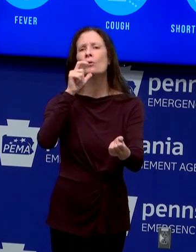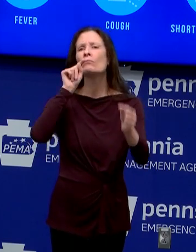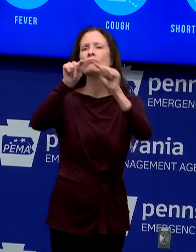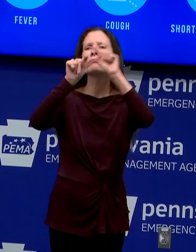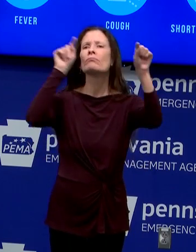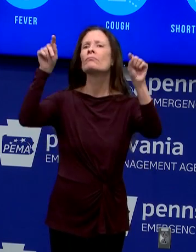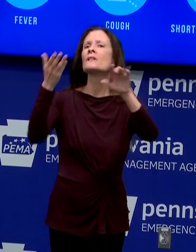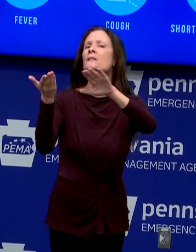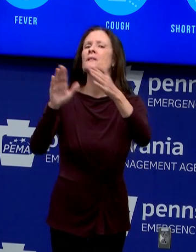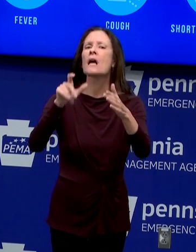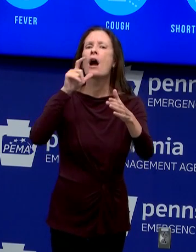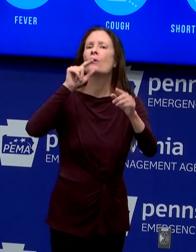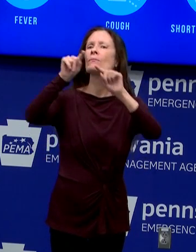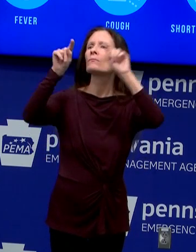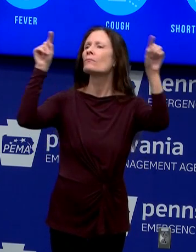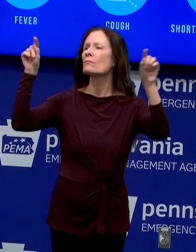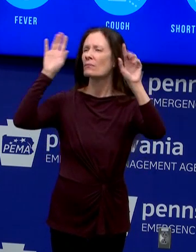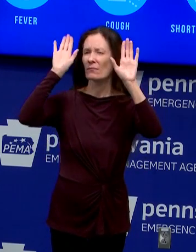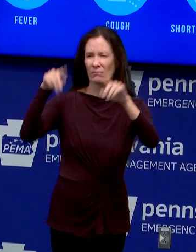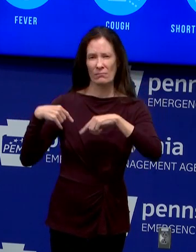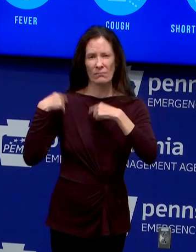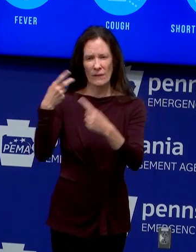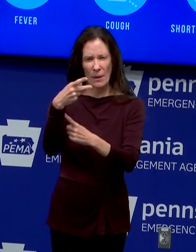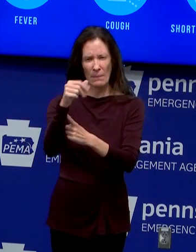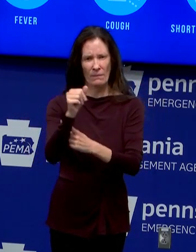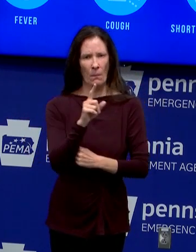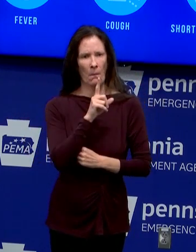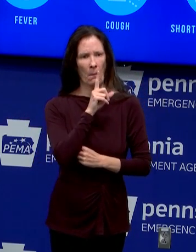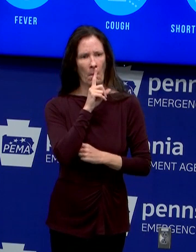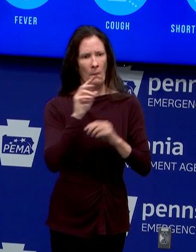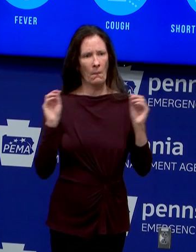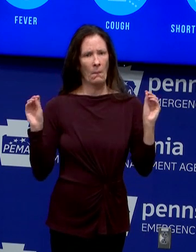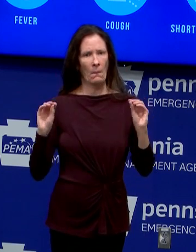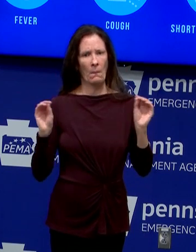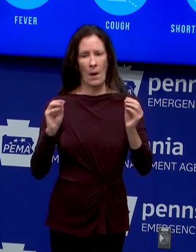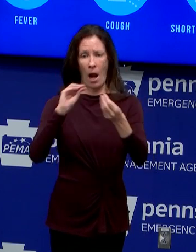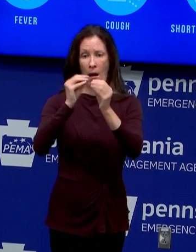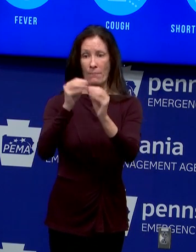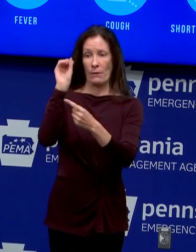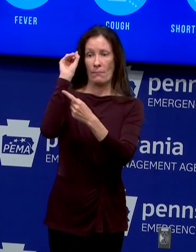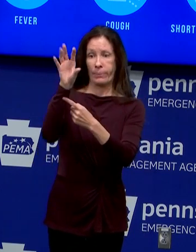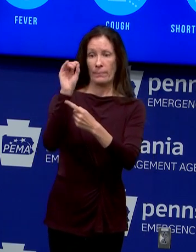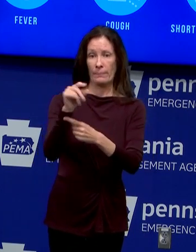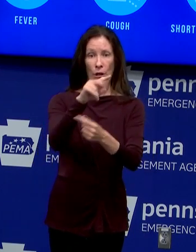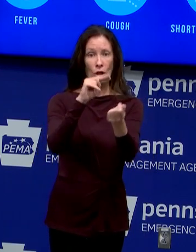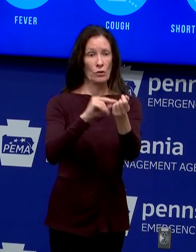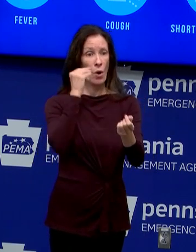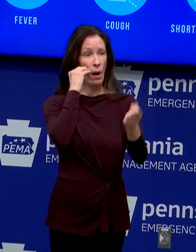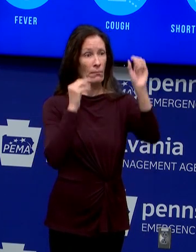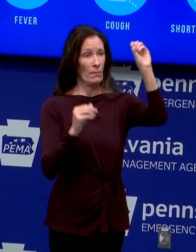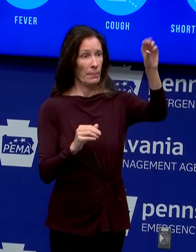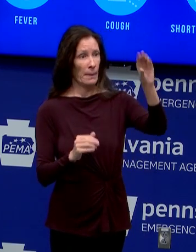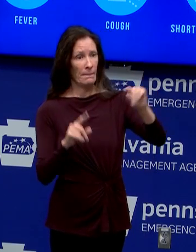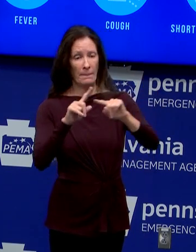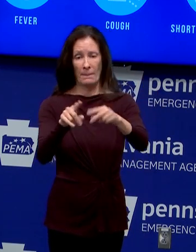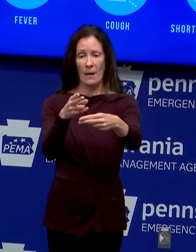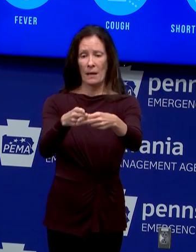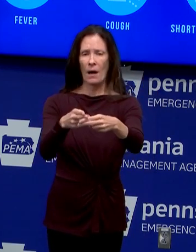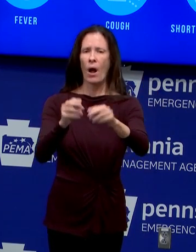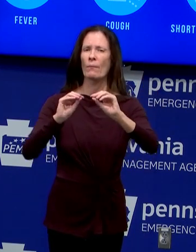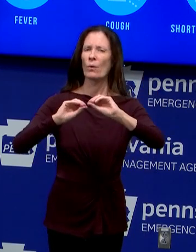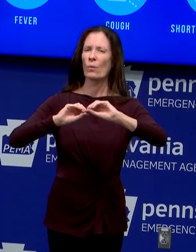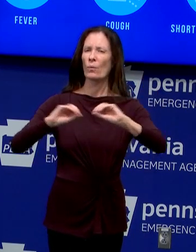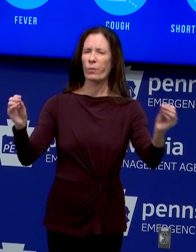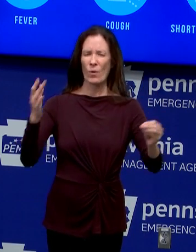Pennsylvania refused, considering aggregate data does not violate privacy of residents? What is the value of not releasing this infection